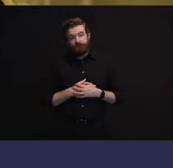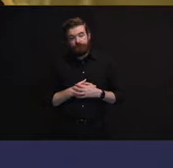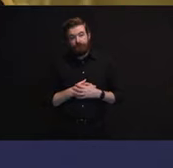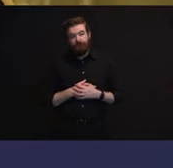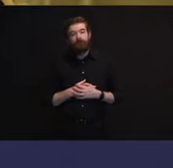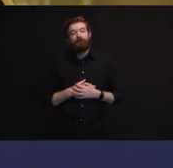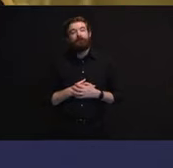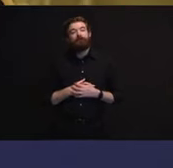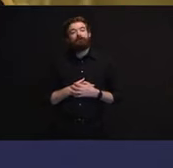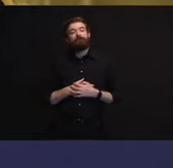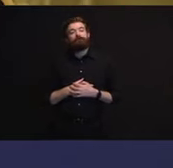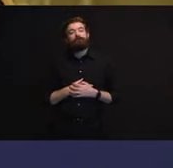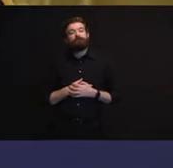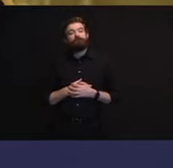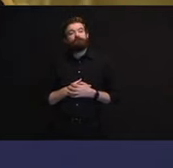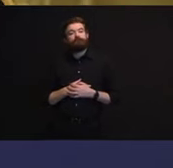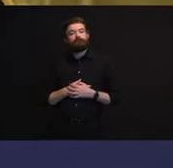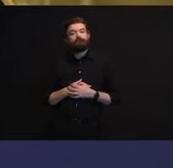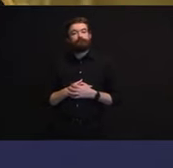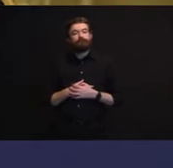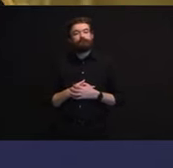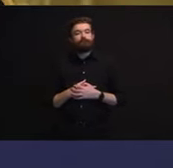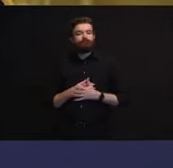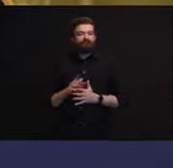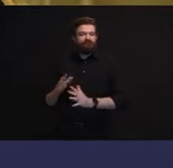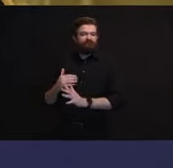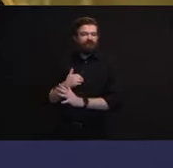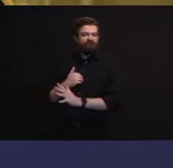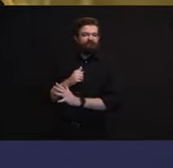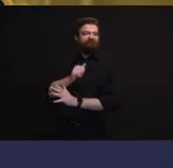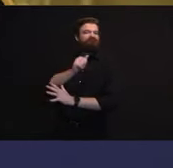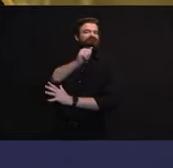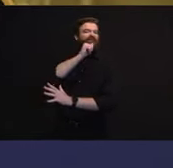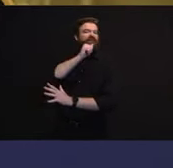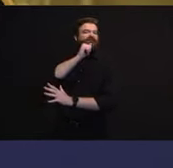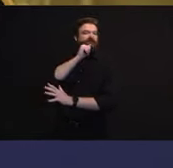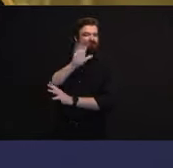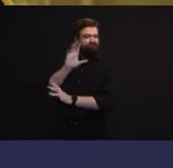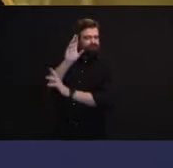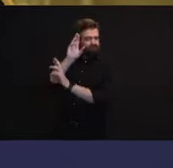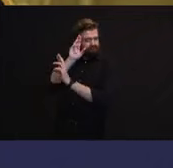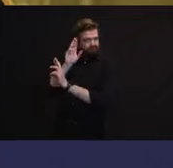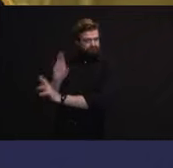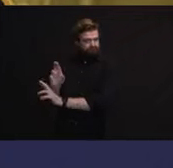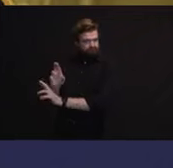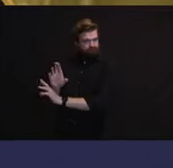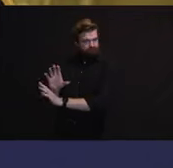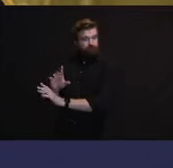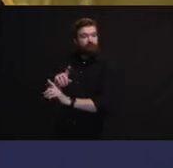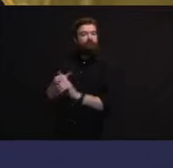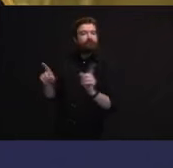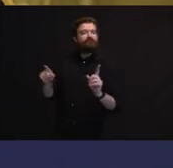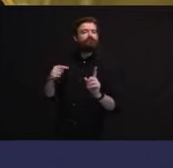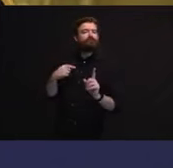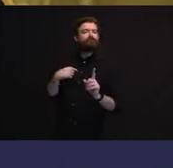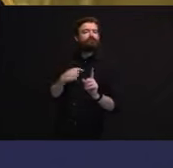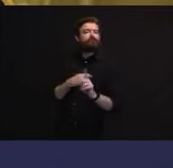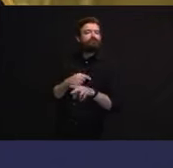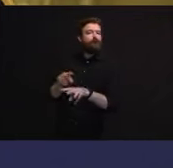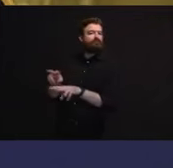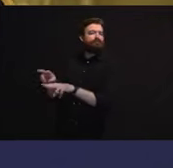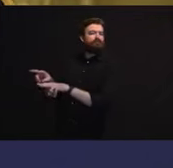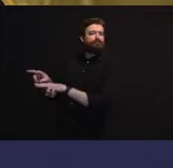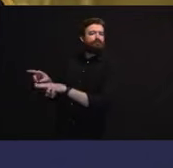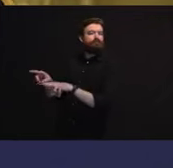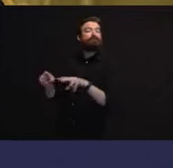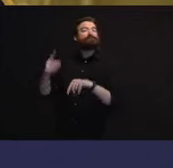and they almost overwhelmingly are normally, we follow up on each one of those specifically. It was also raised that someone had said